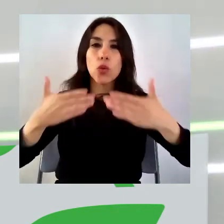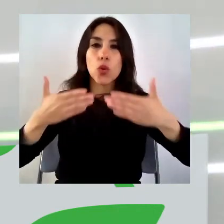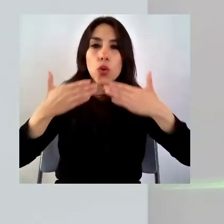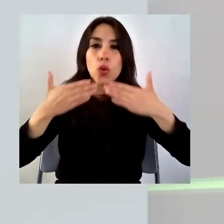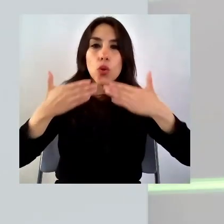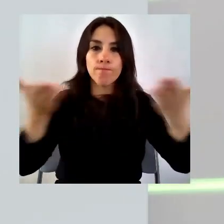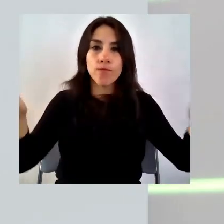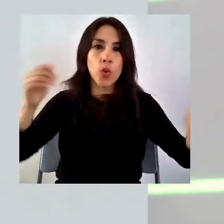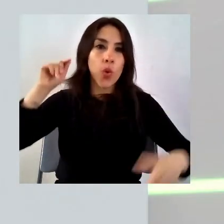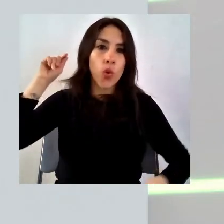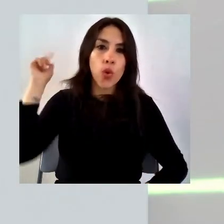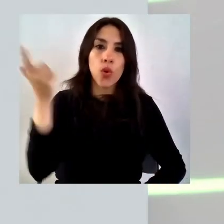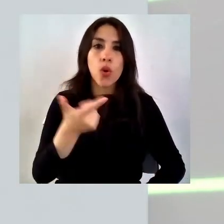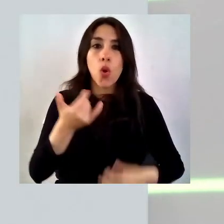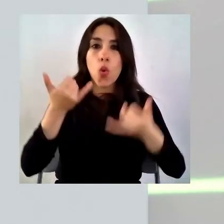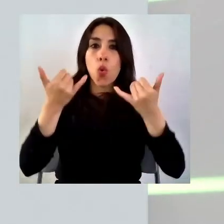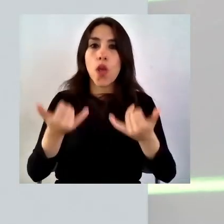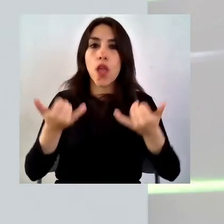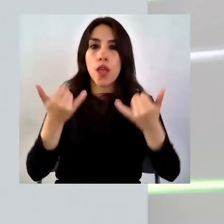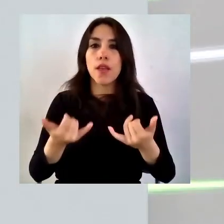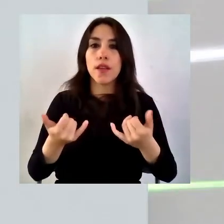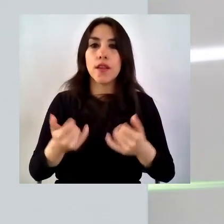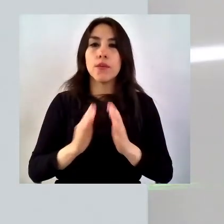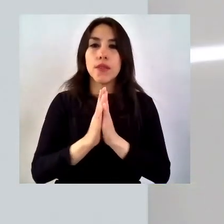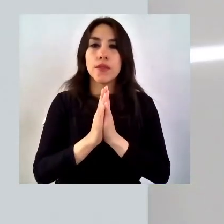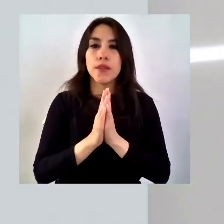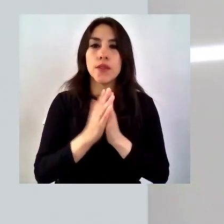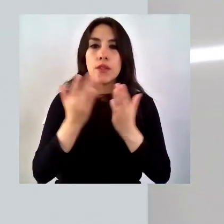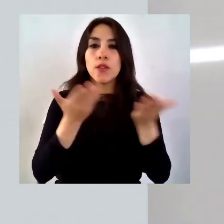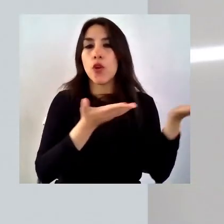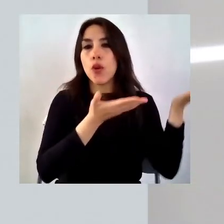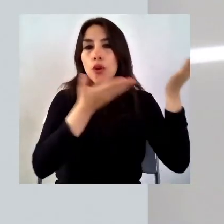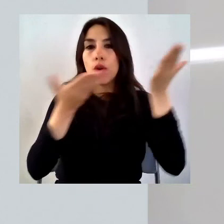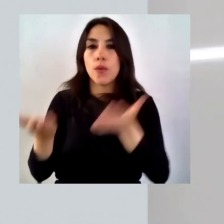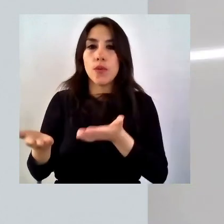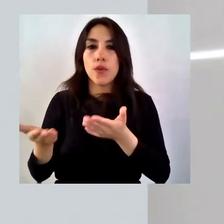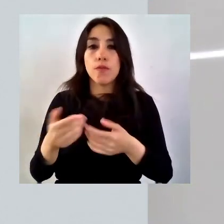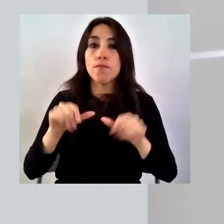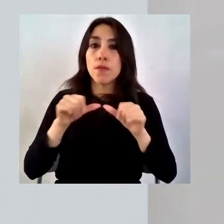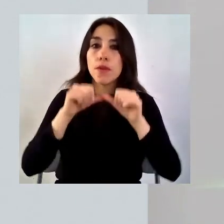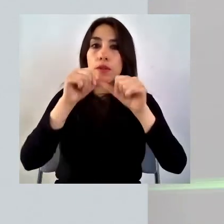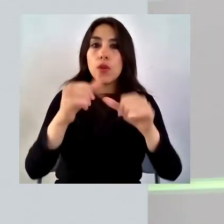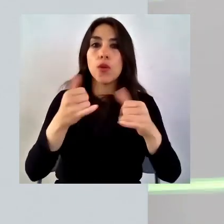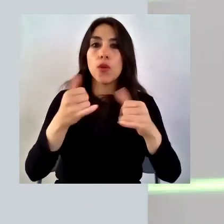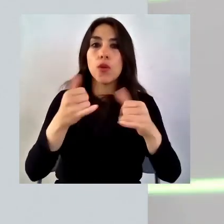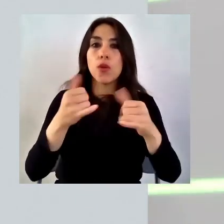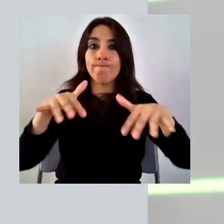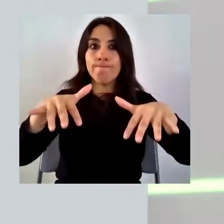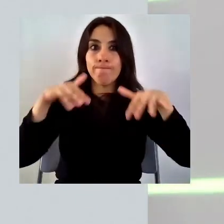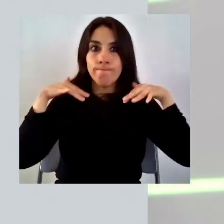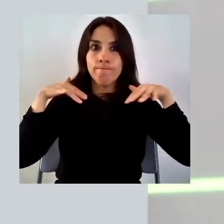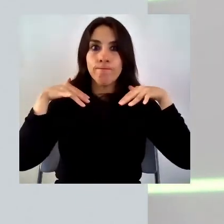Los invitamos entonces a continuar asistiendo. So we invite you to continue attending the sessions scheduled for today